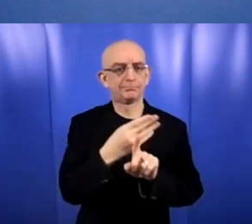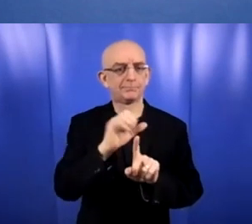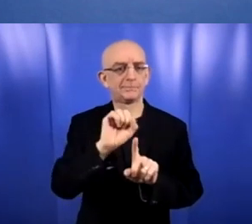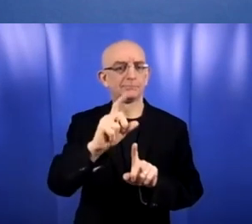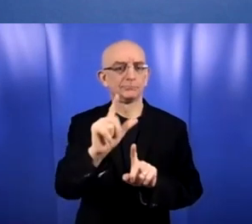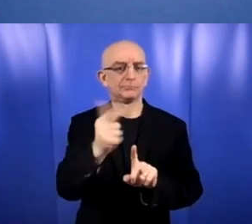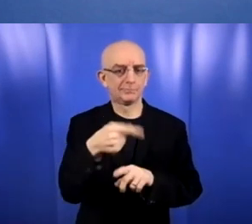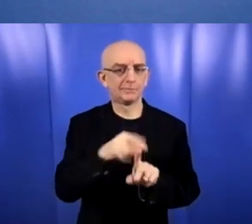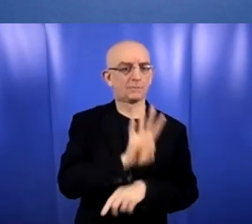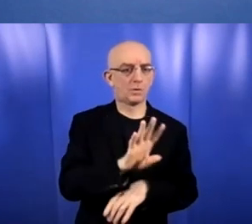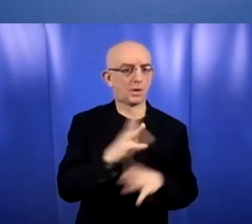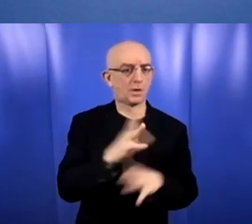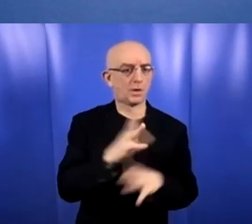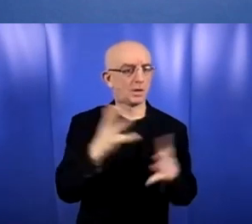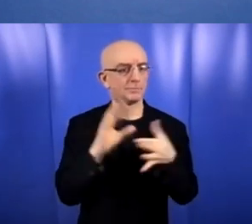So,